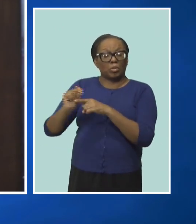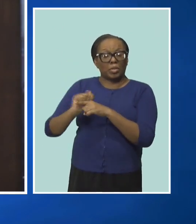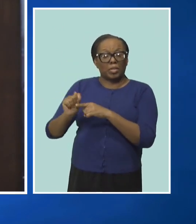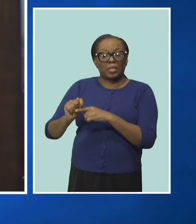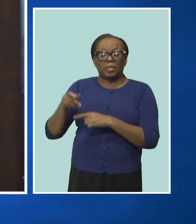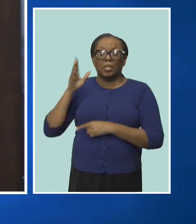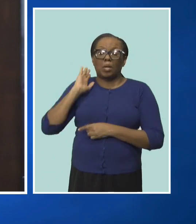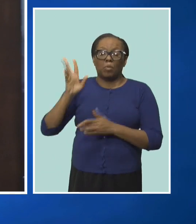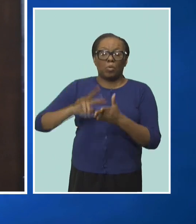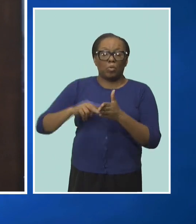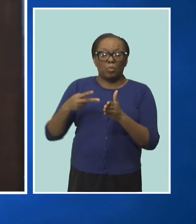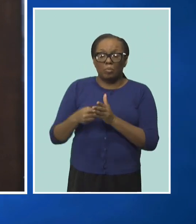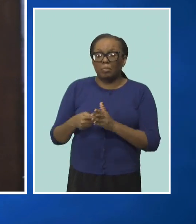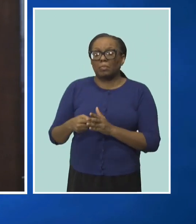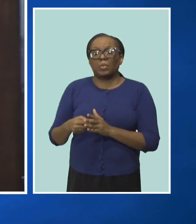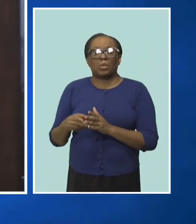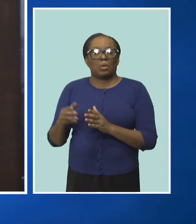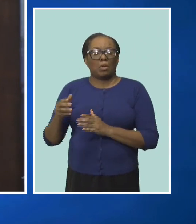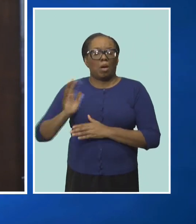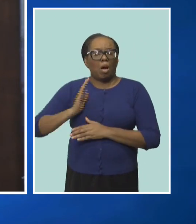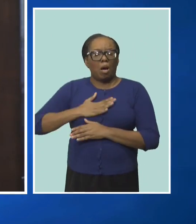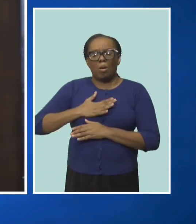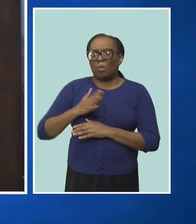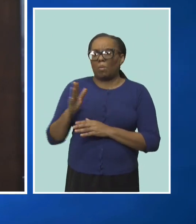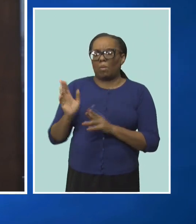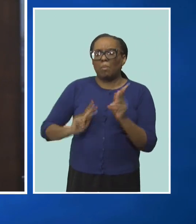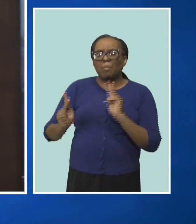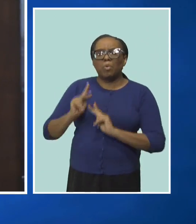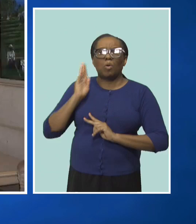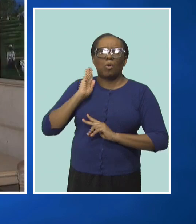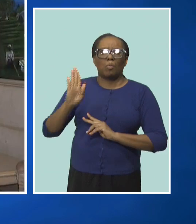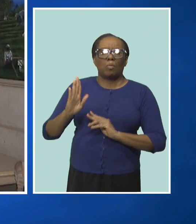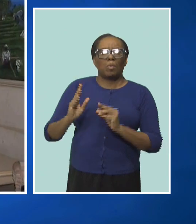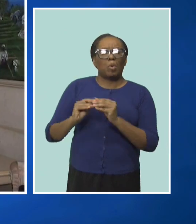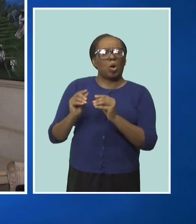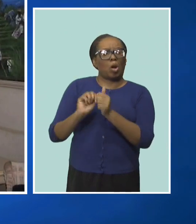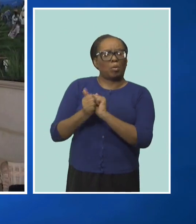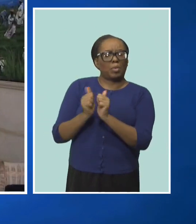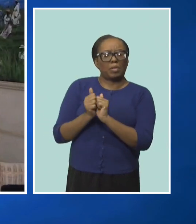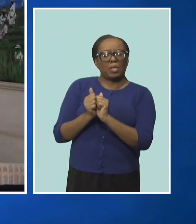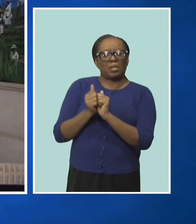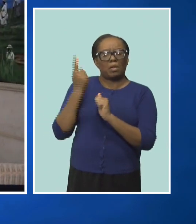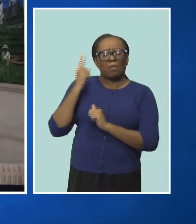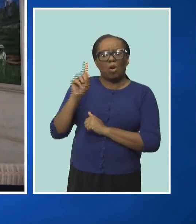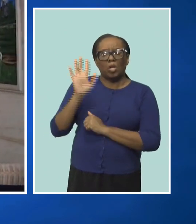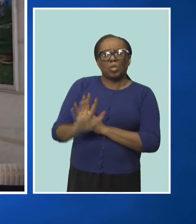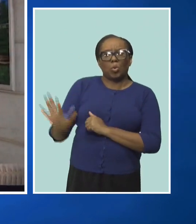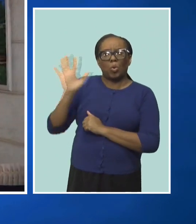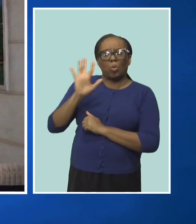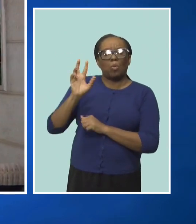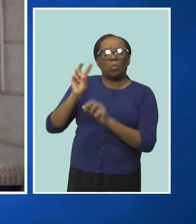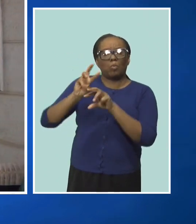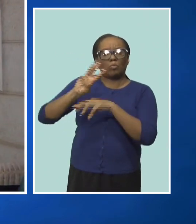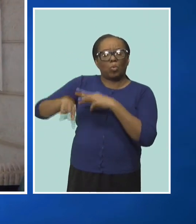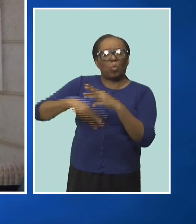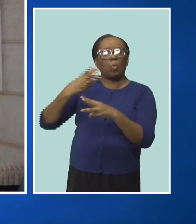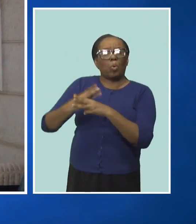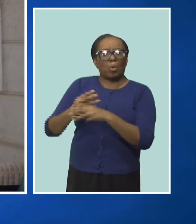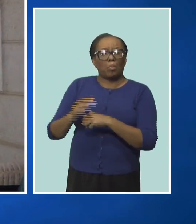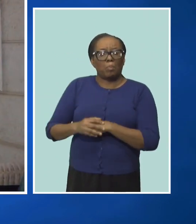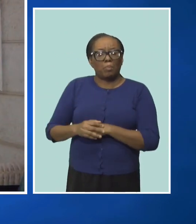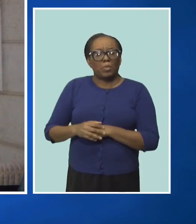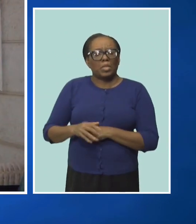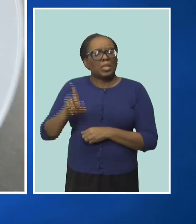graduates remain competitive on the global stage. The board chairman has also encouraged the students to continue